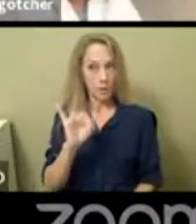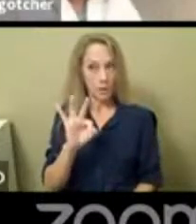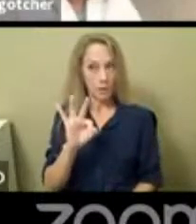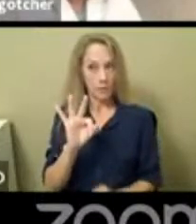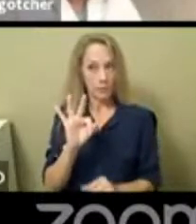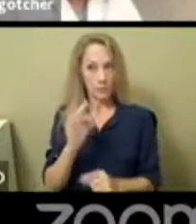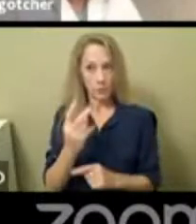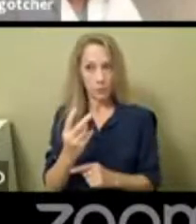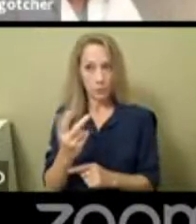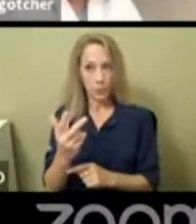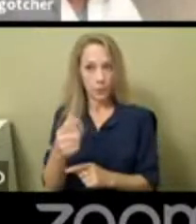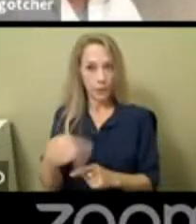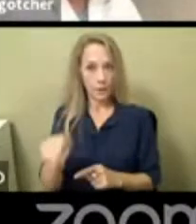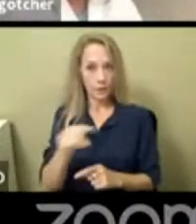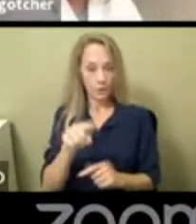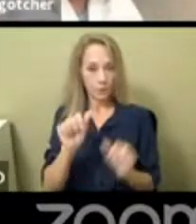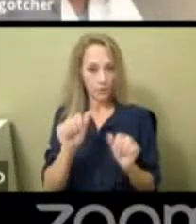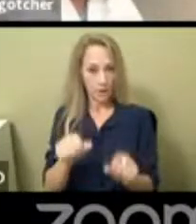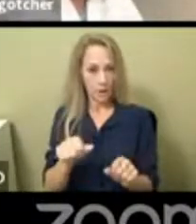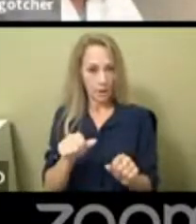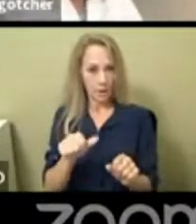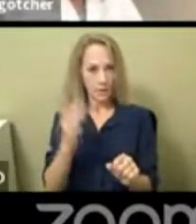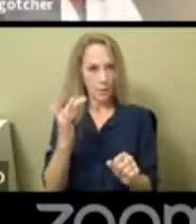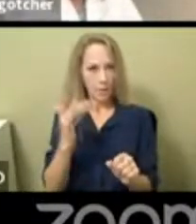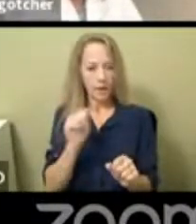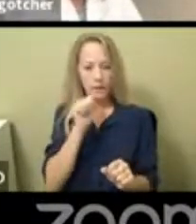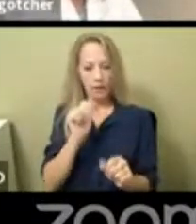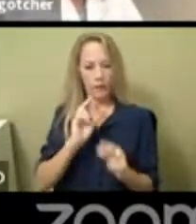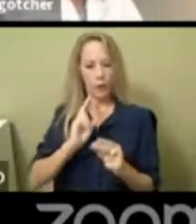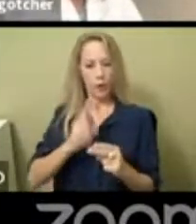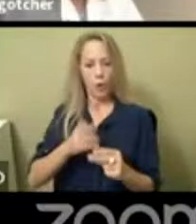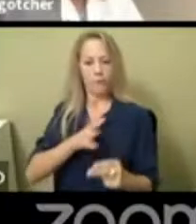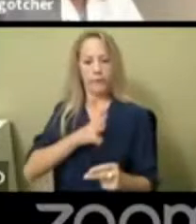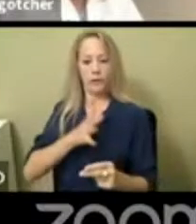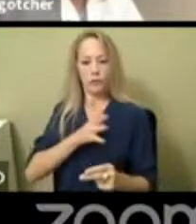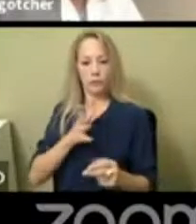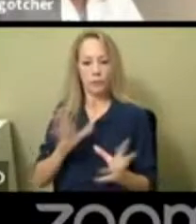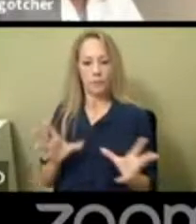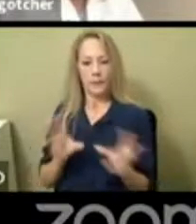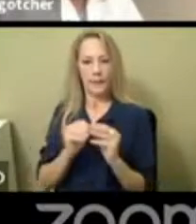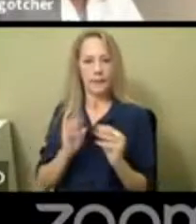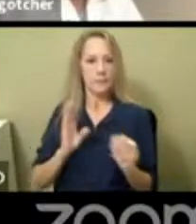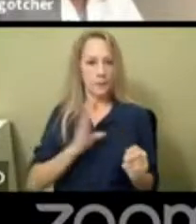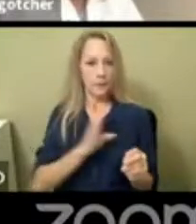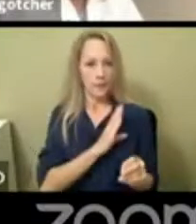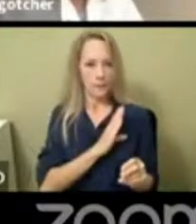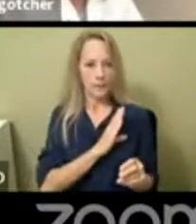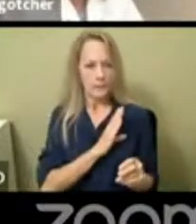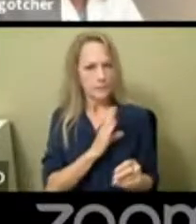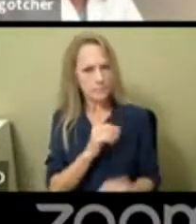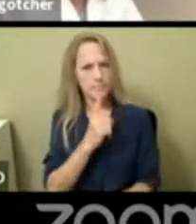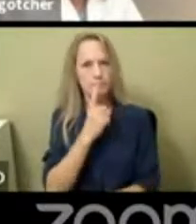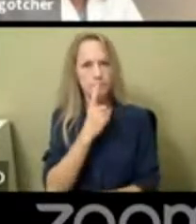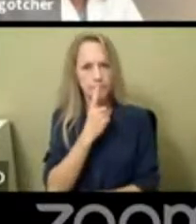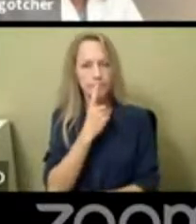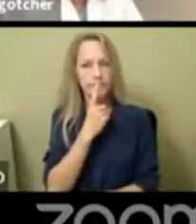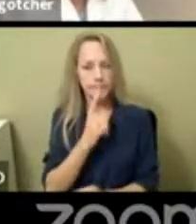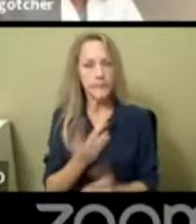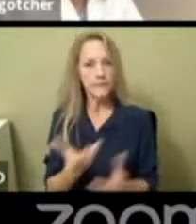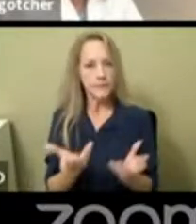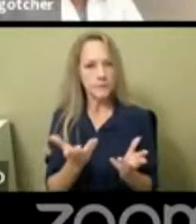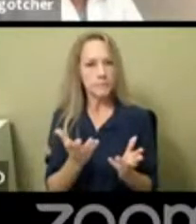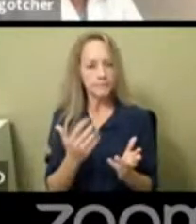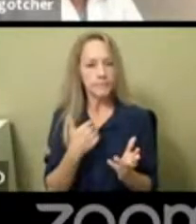you, because that's not an official meeting of the board. And I don't have that information.